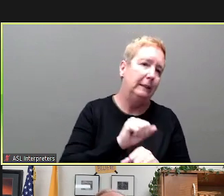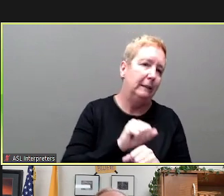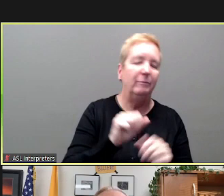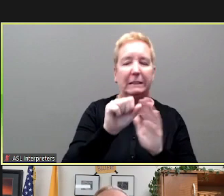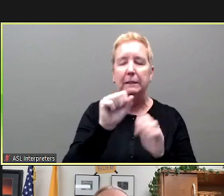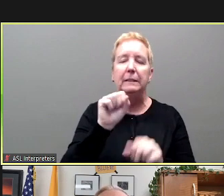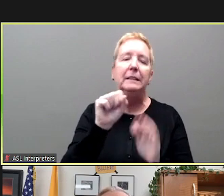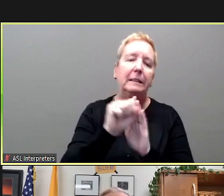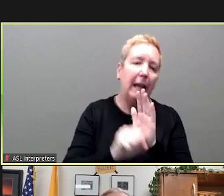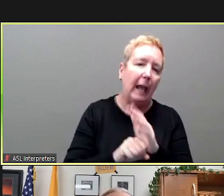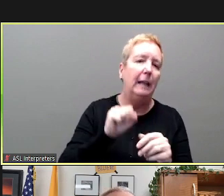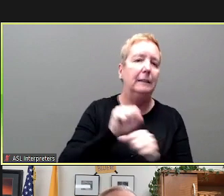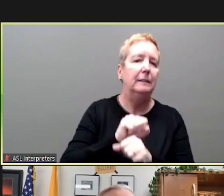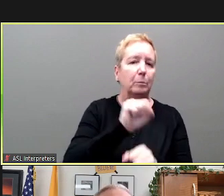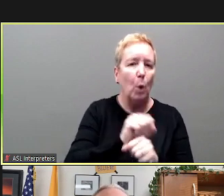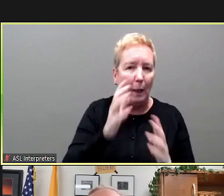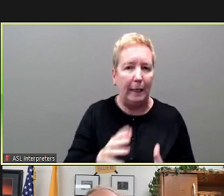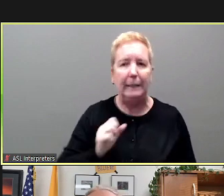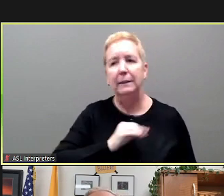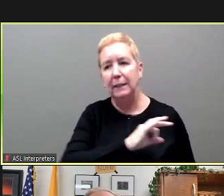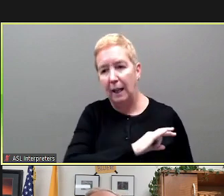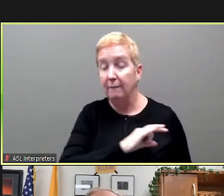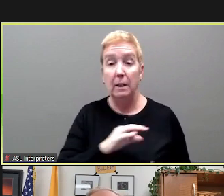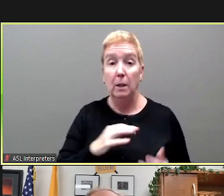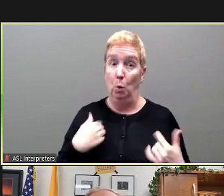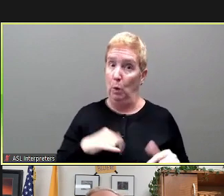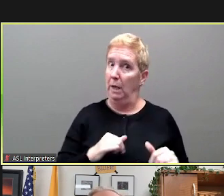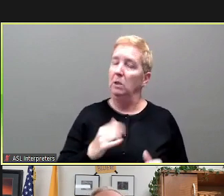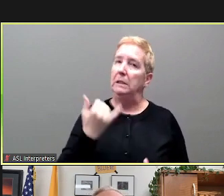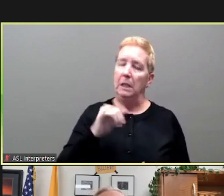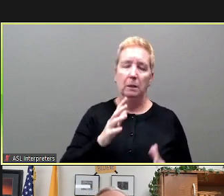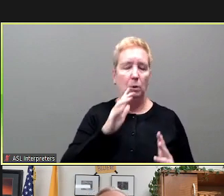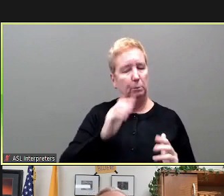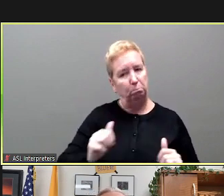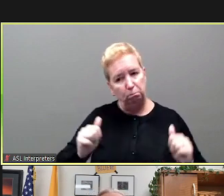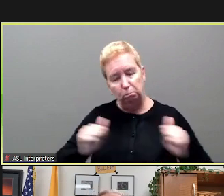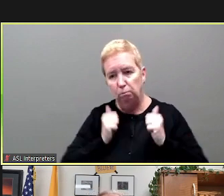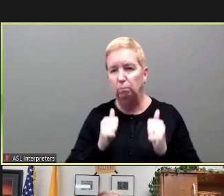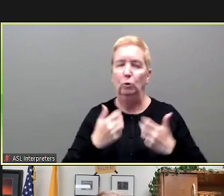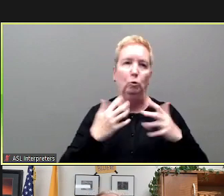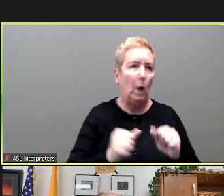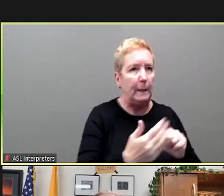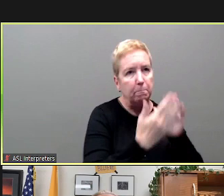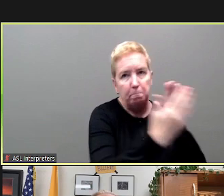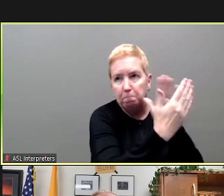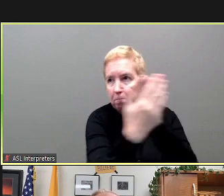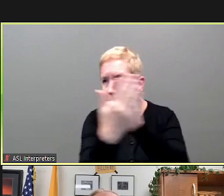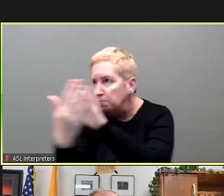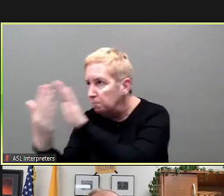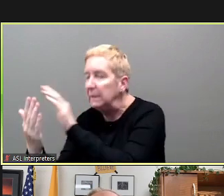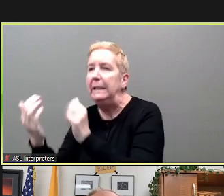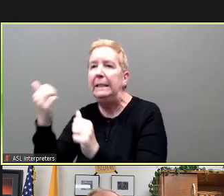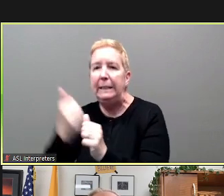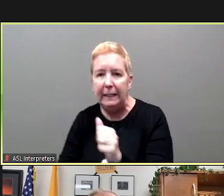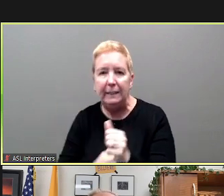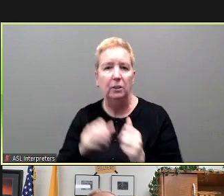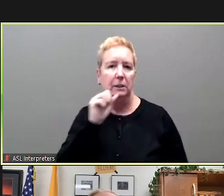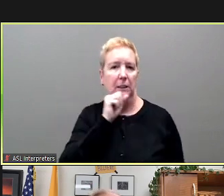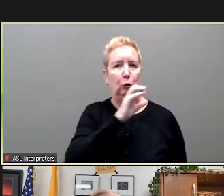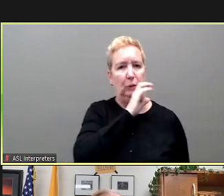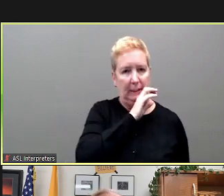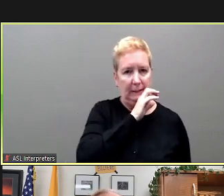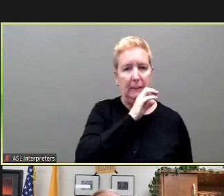are undertaking a very aggressive effort to make sure that every senior, particularly in an assisted living facility